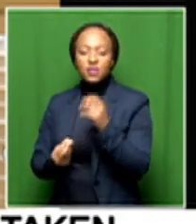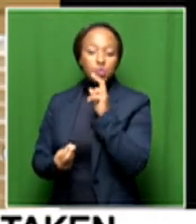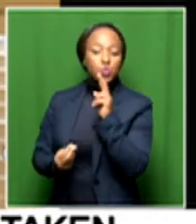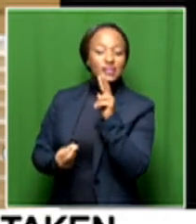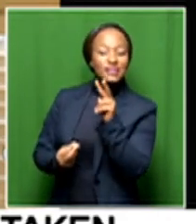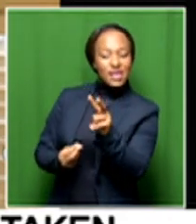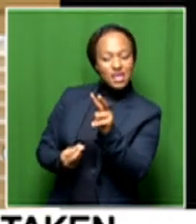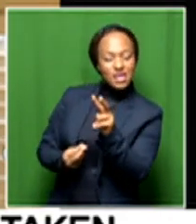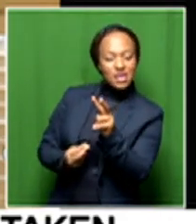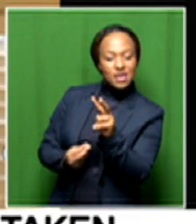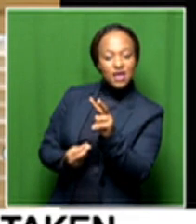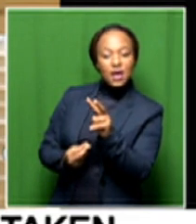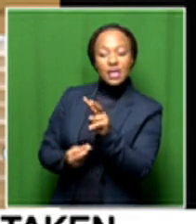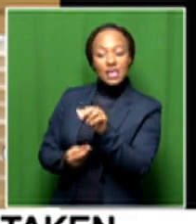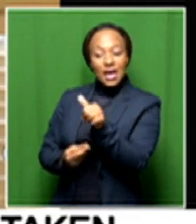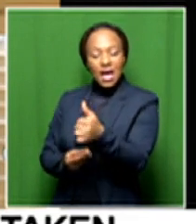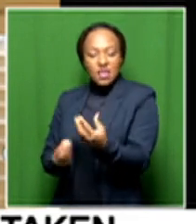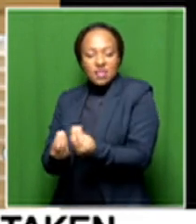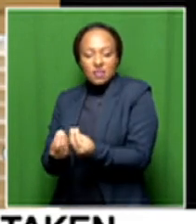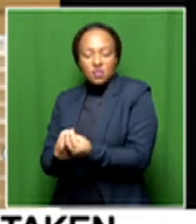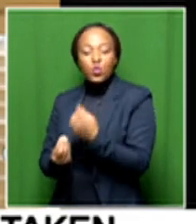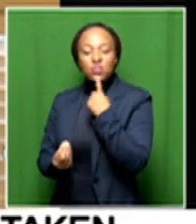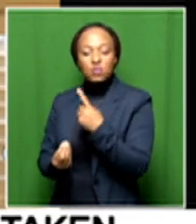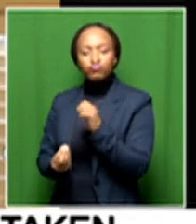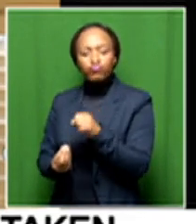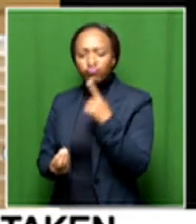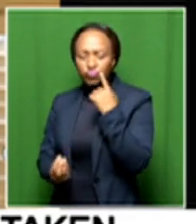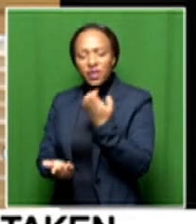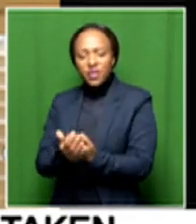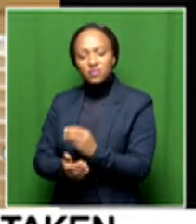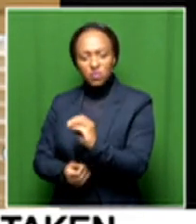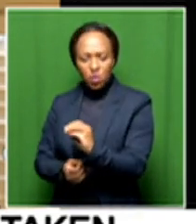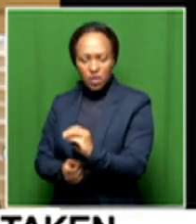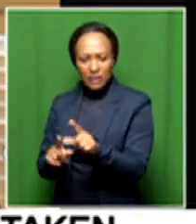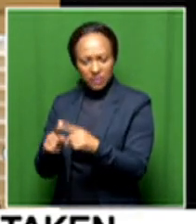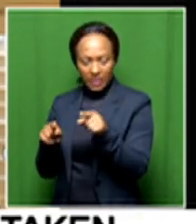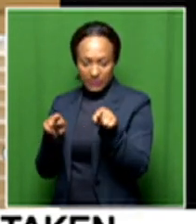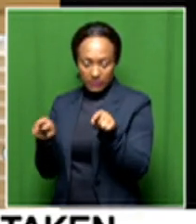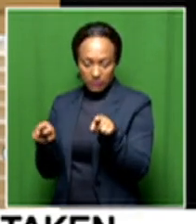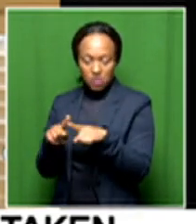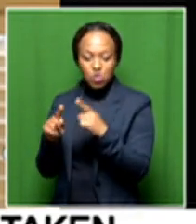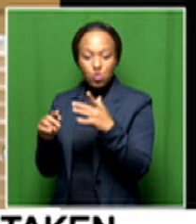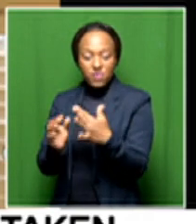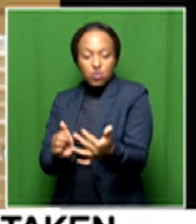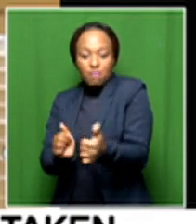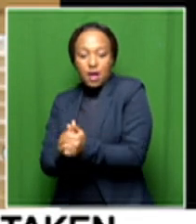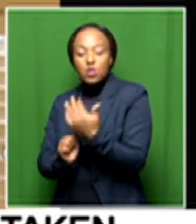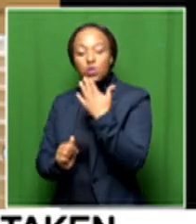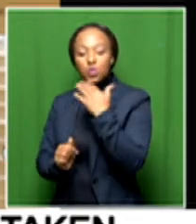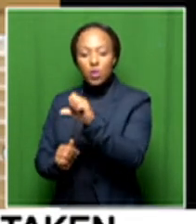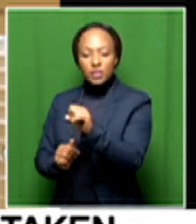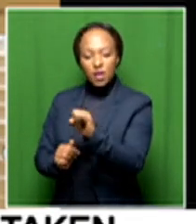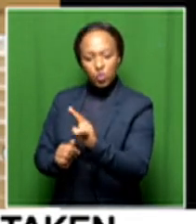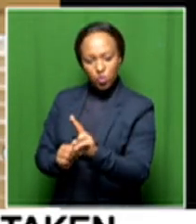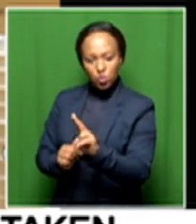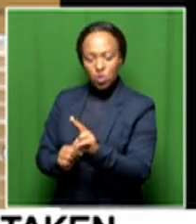is perception, and there are things which are in terms of now, which are actually real. And that's why we partnered with the specialized investigating